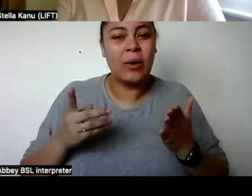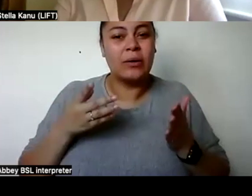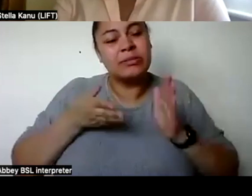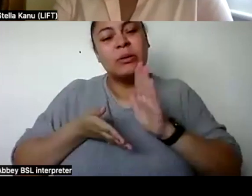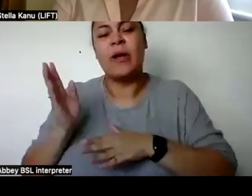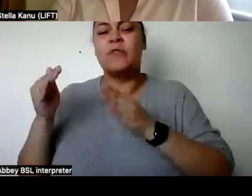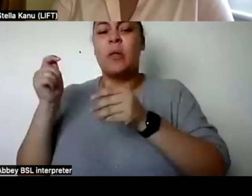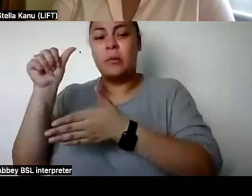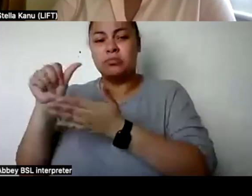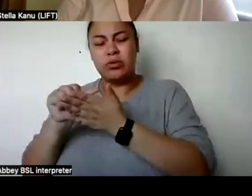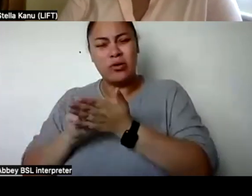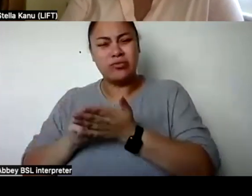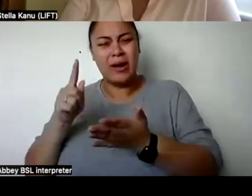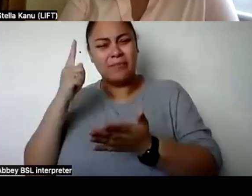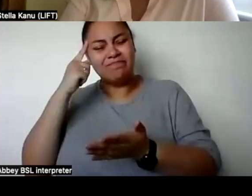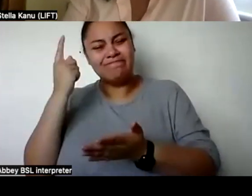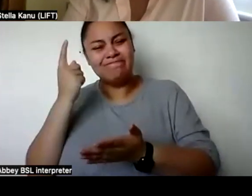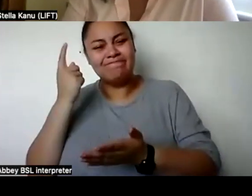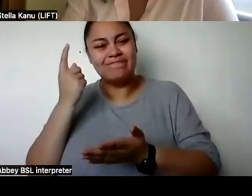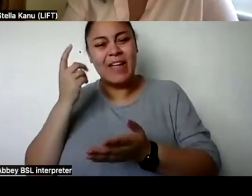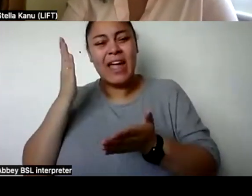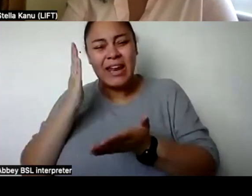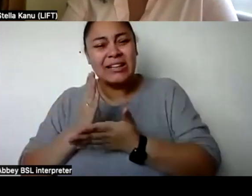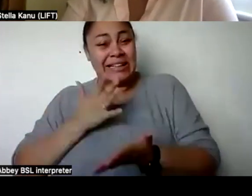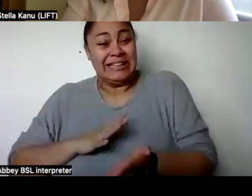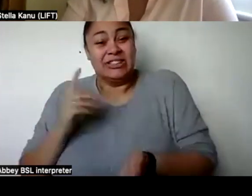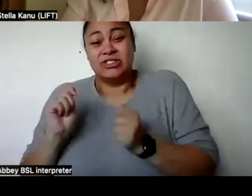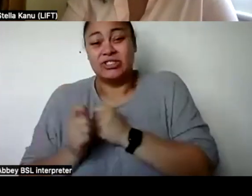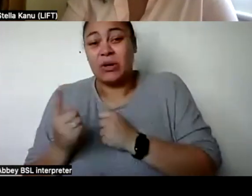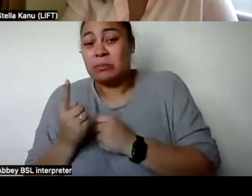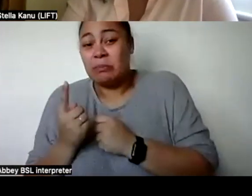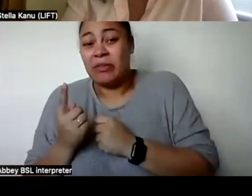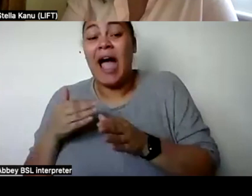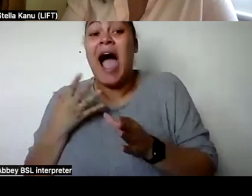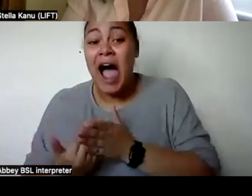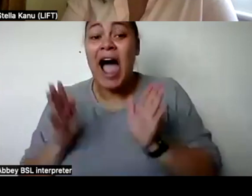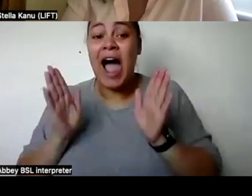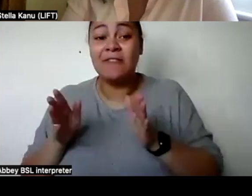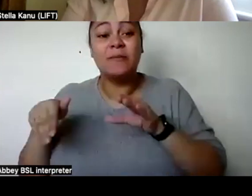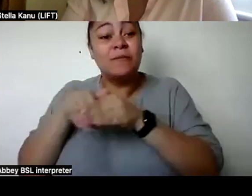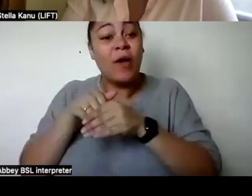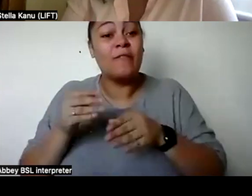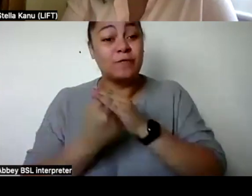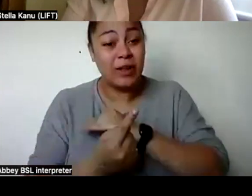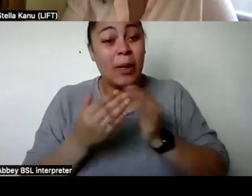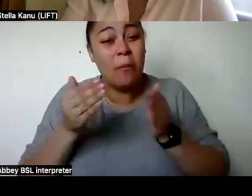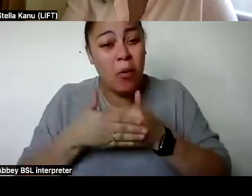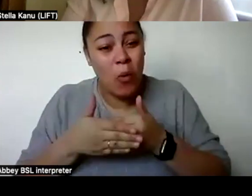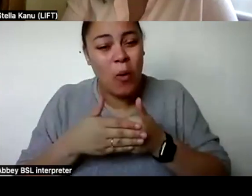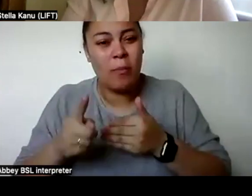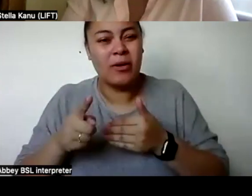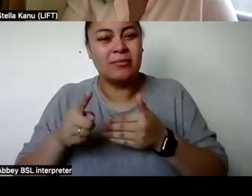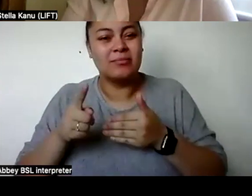programme really sure that we had to take action and we had to involve freelancers more in positions of